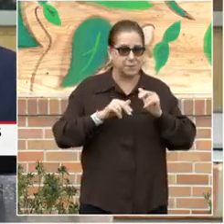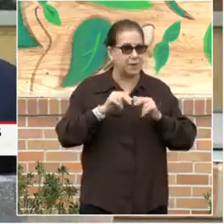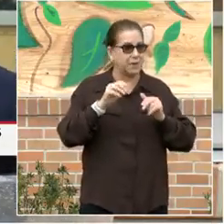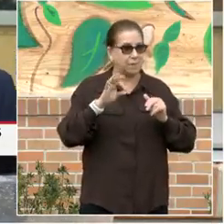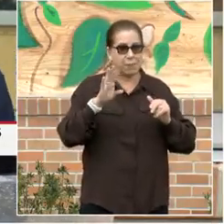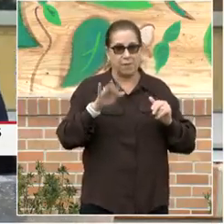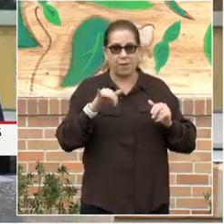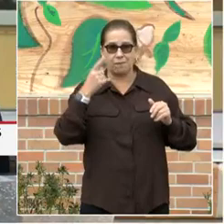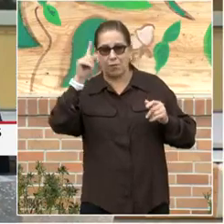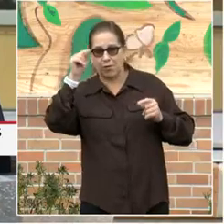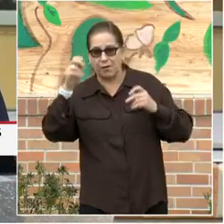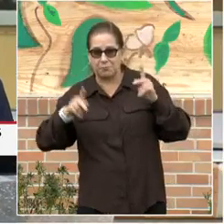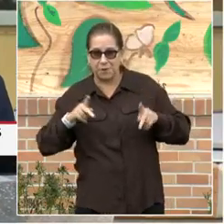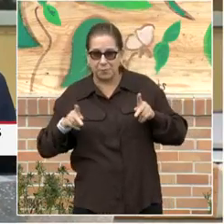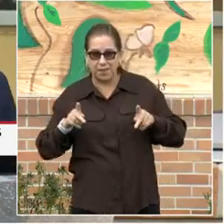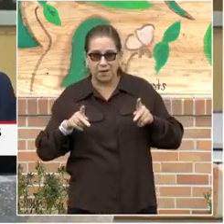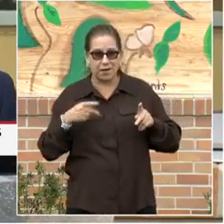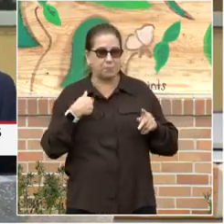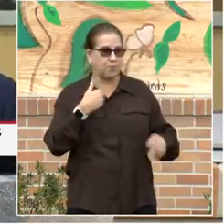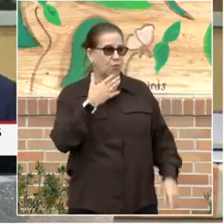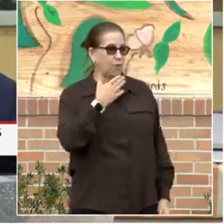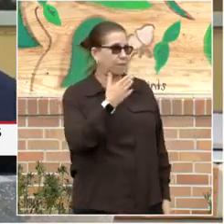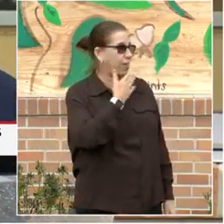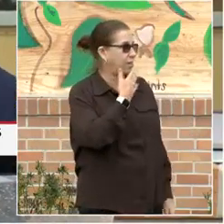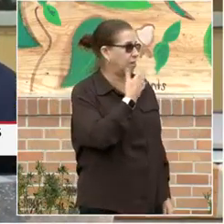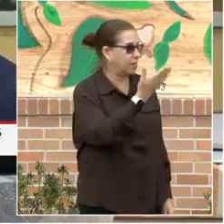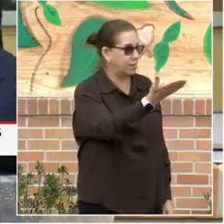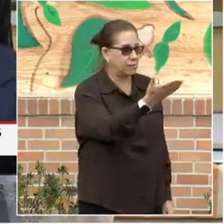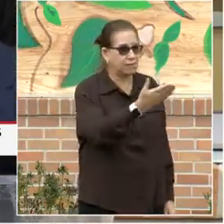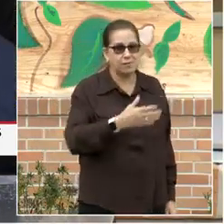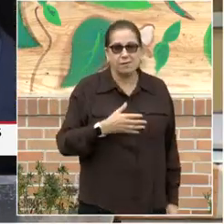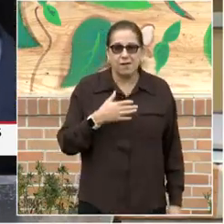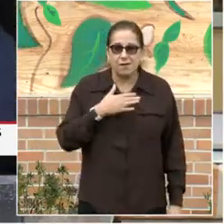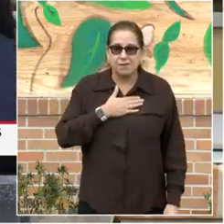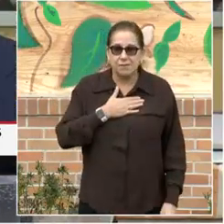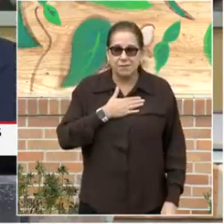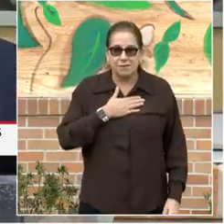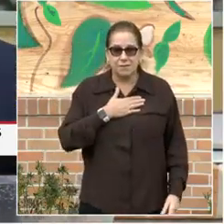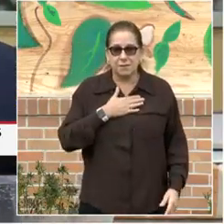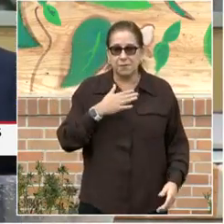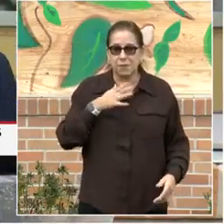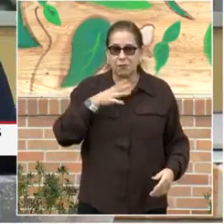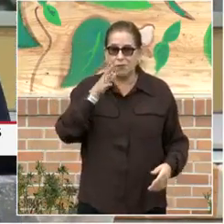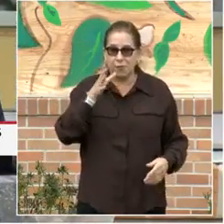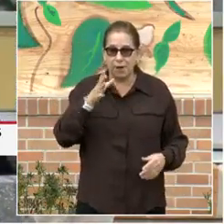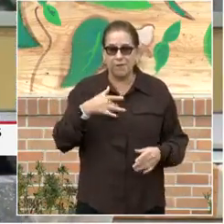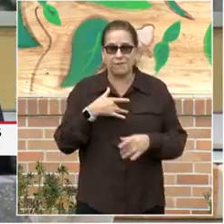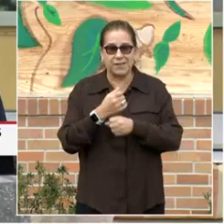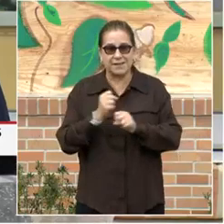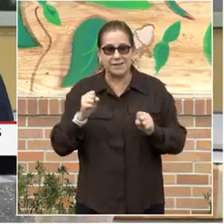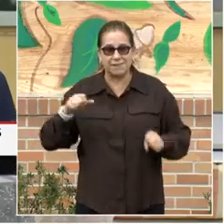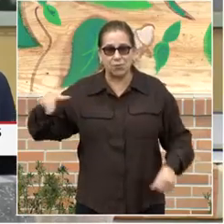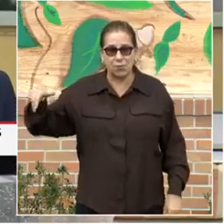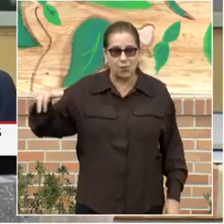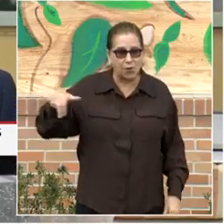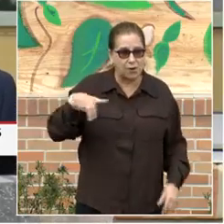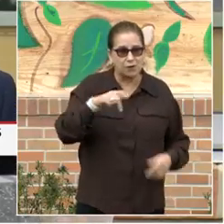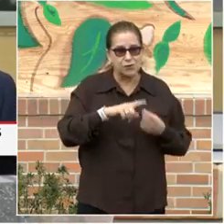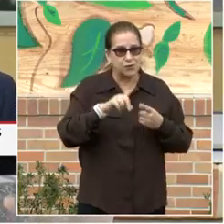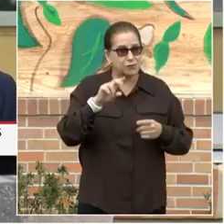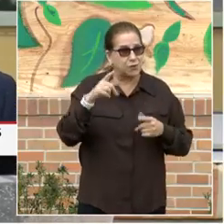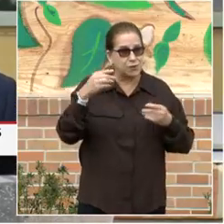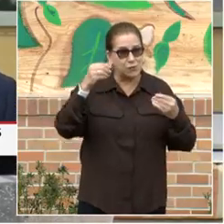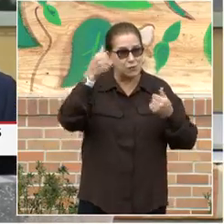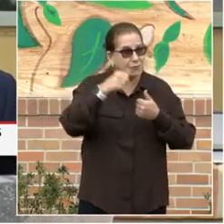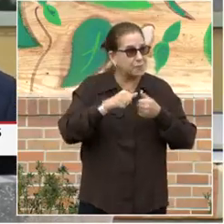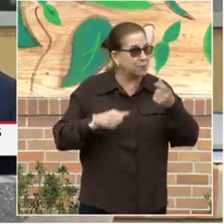important to me. And so today I'm grateful. I'm blessed to be here today. I honor my grandmother, who used to walk up here to People's Drug Store. Anybody remember People's? Oh, see, I know some of y'all